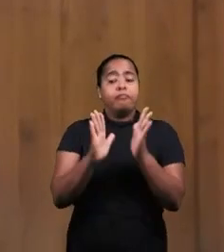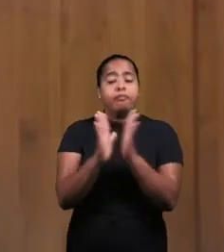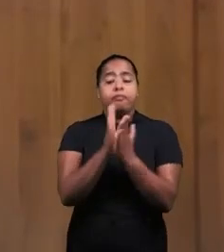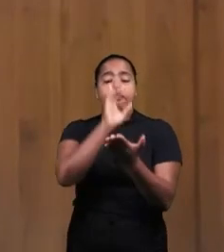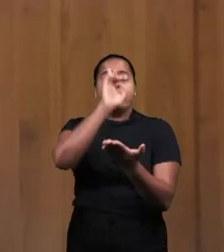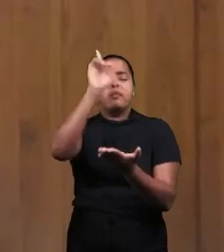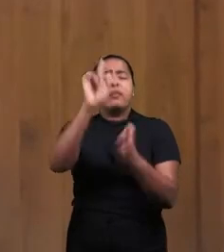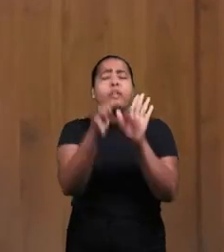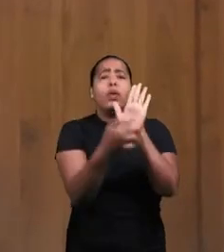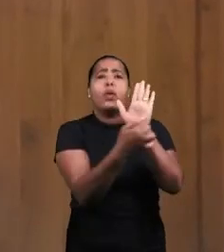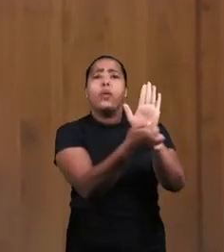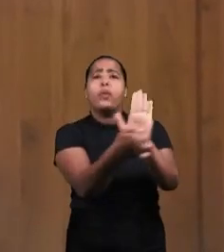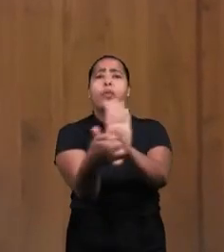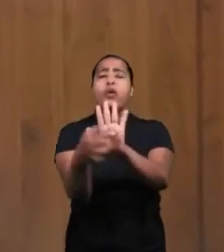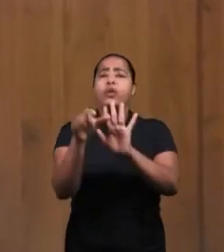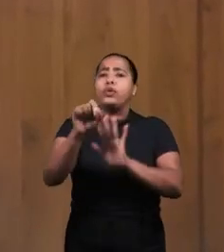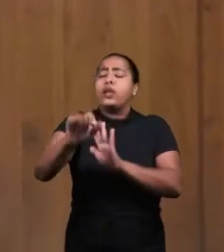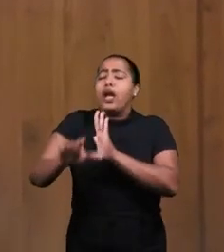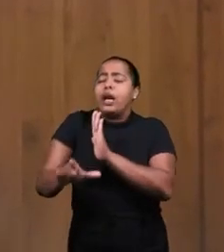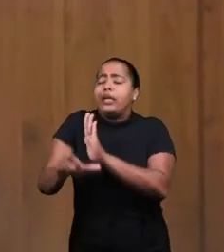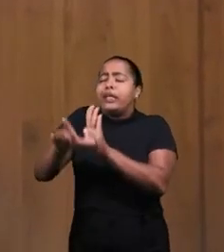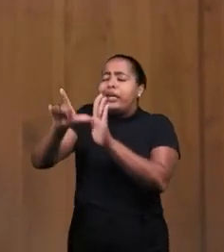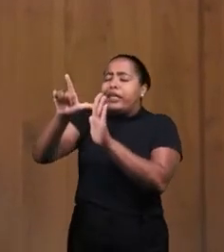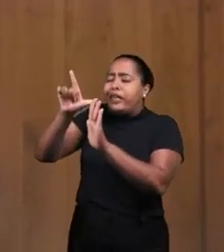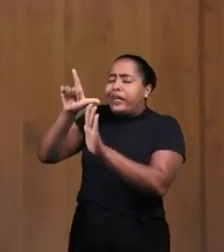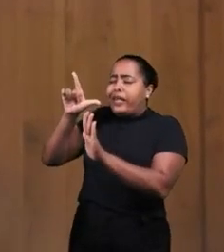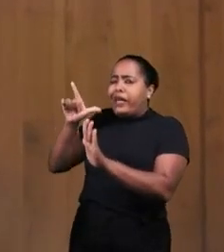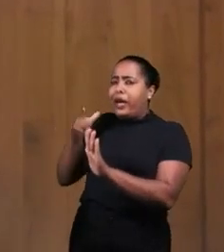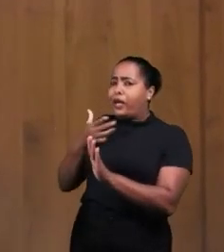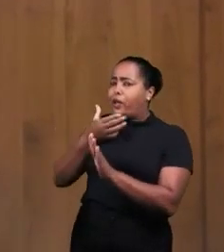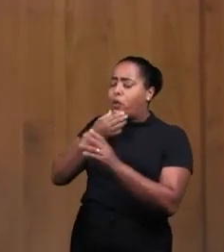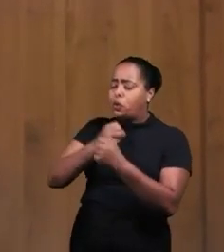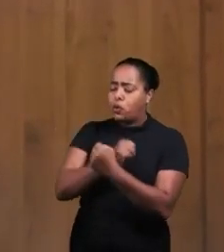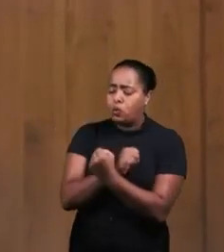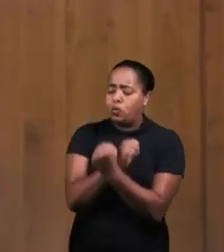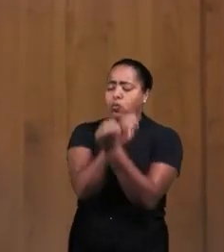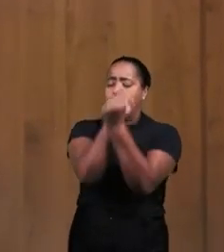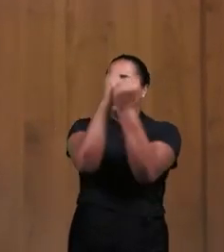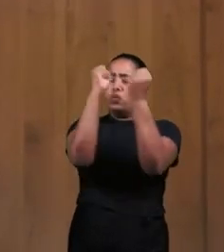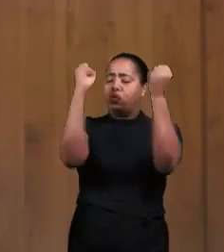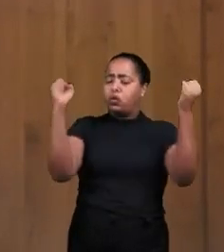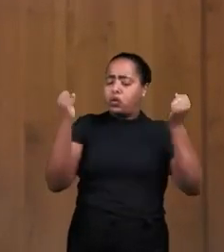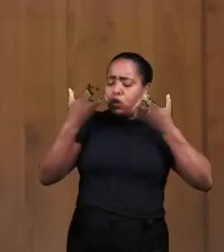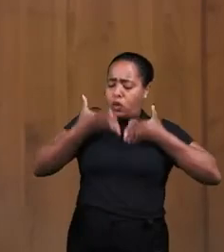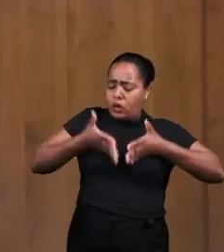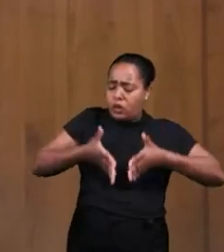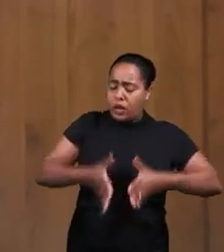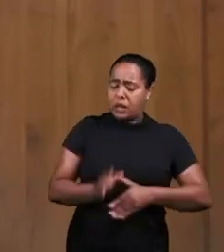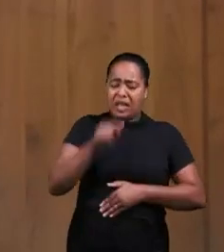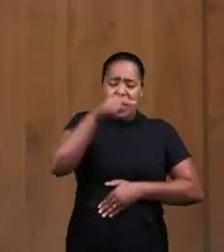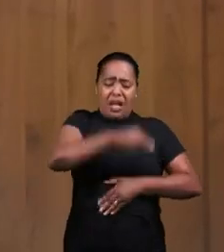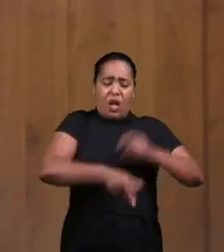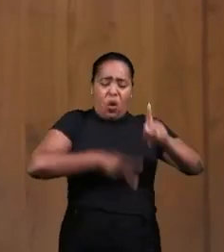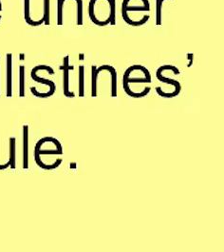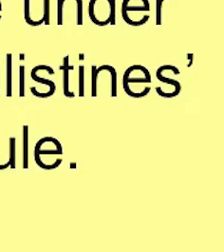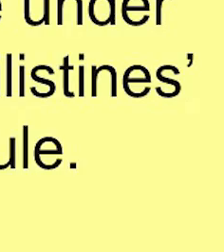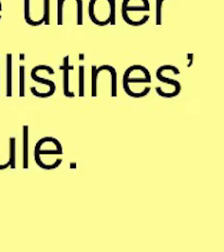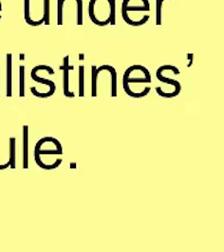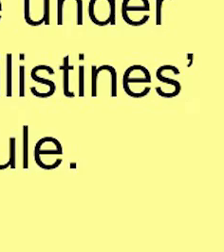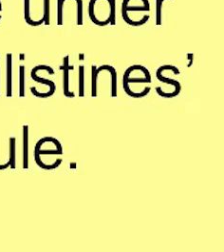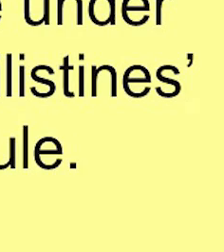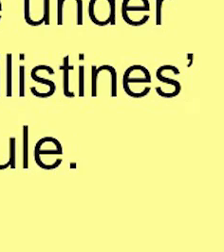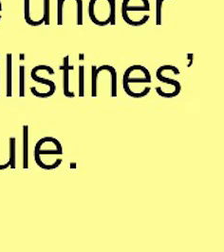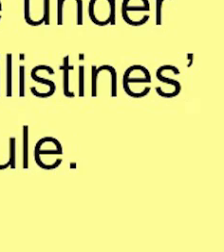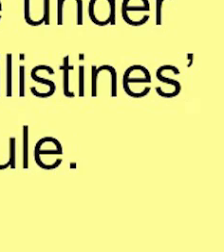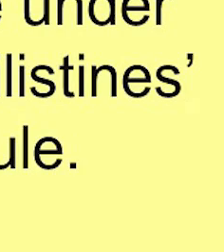tells us that before the birth of Samson, the people of Israel lived under the Philistines' rule